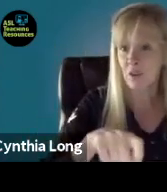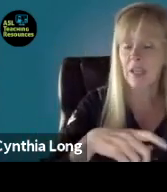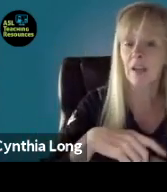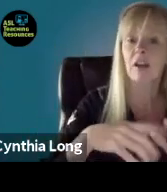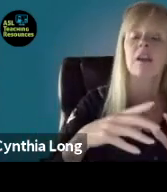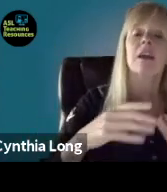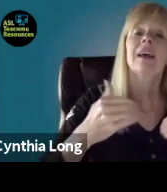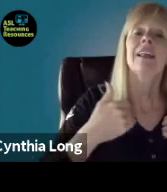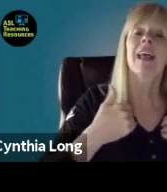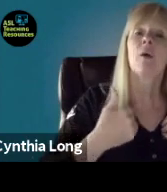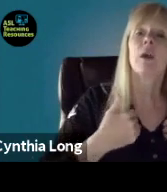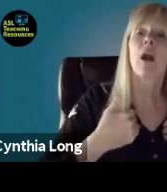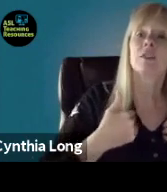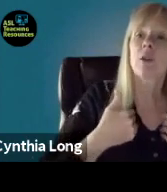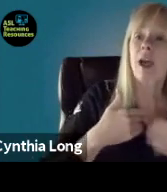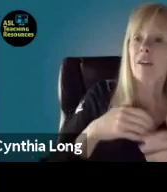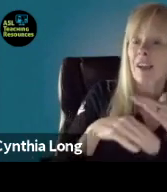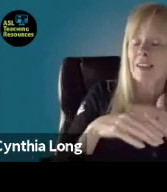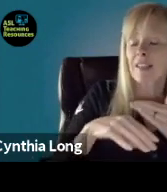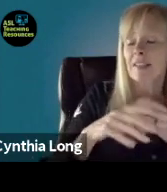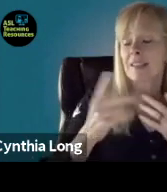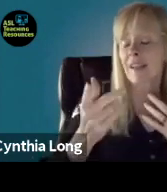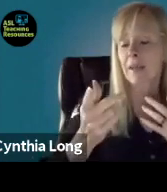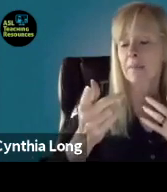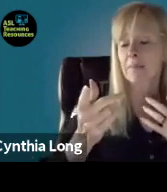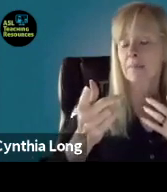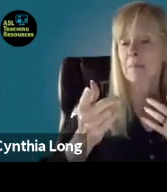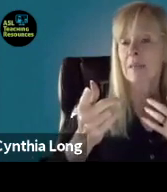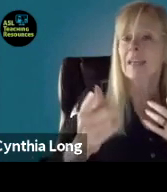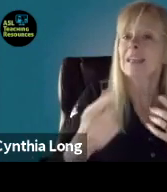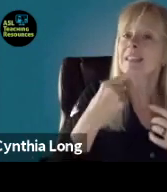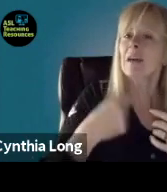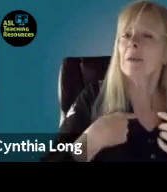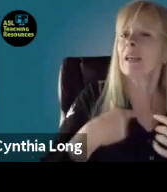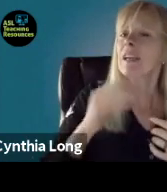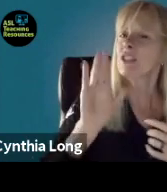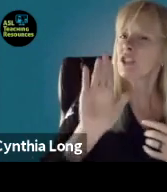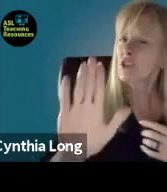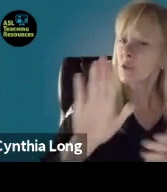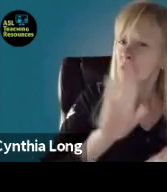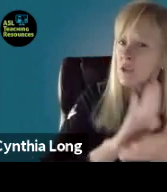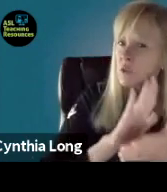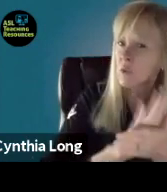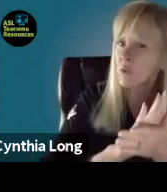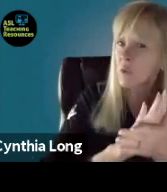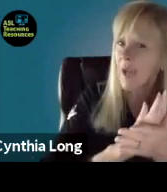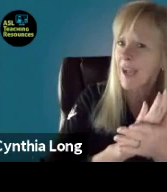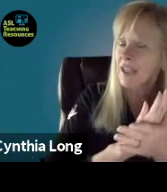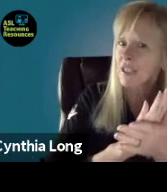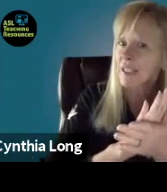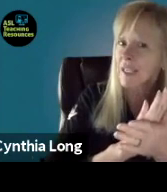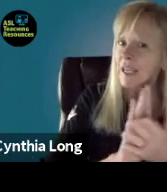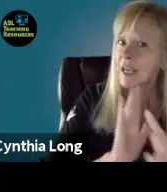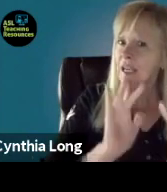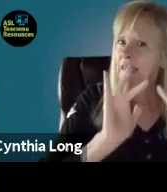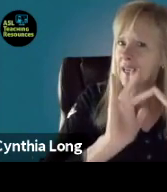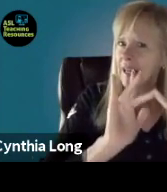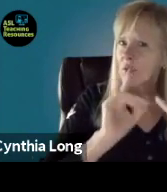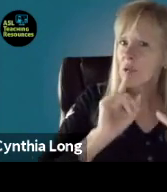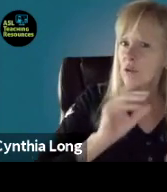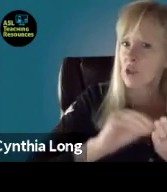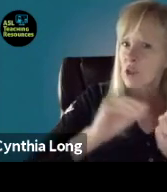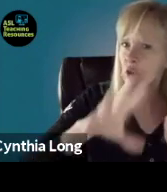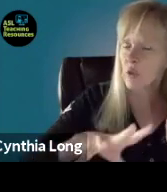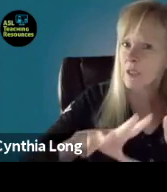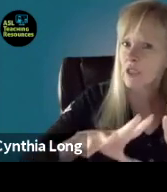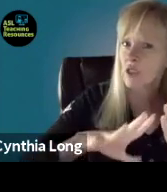could do it here. Now we also have access, like, tell me, does your school actually connect